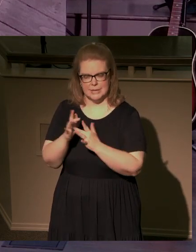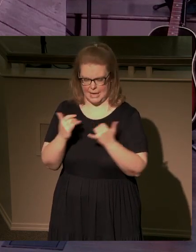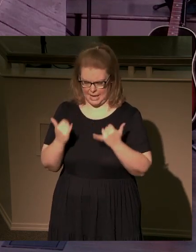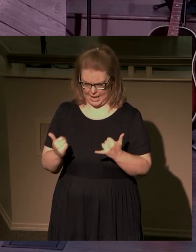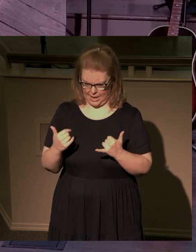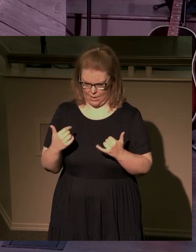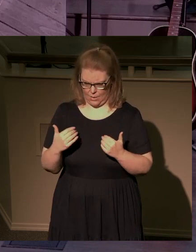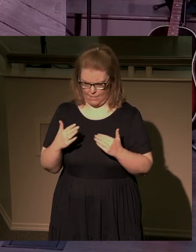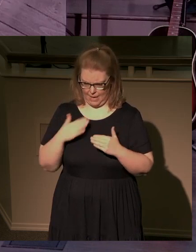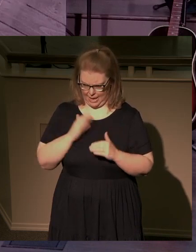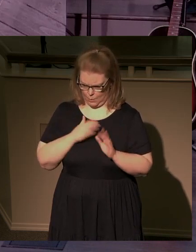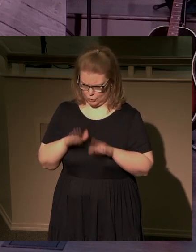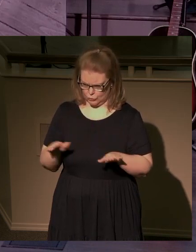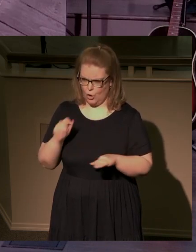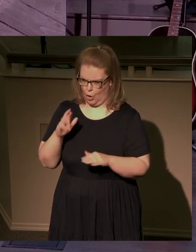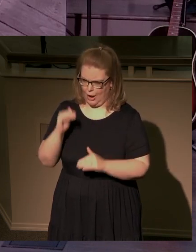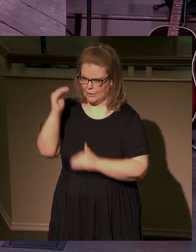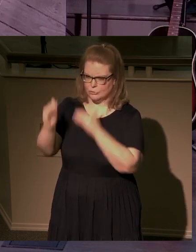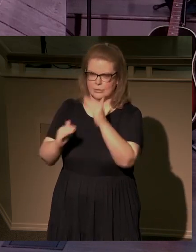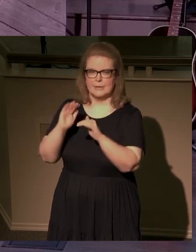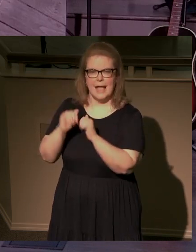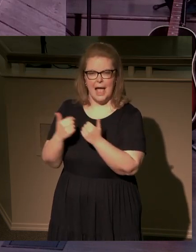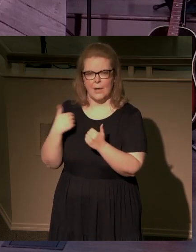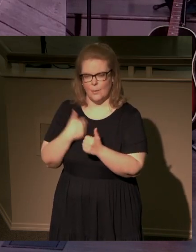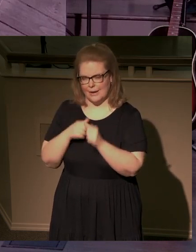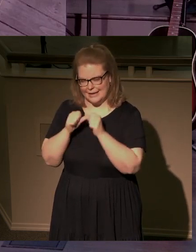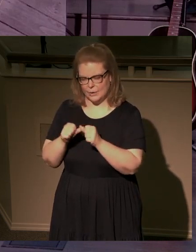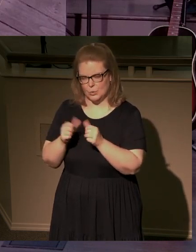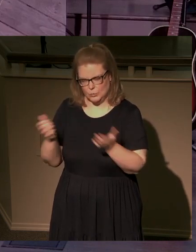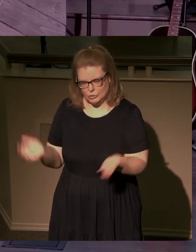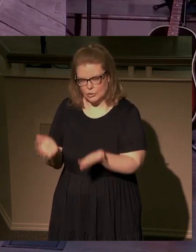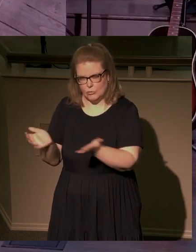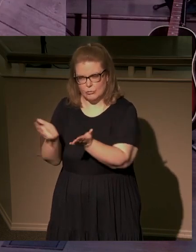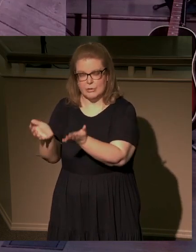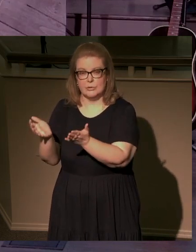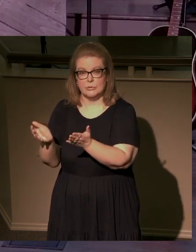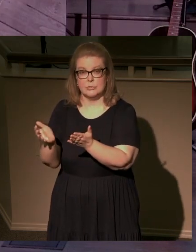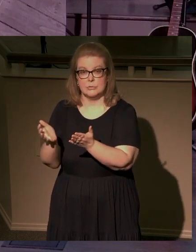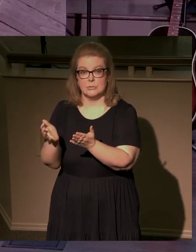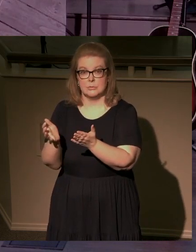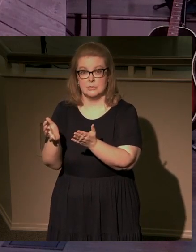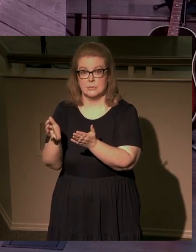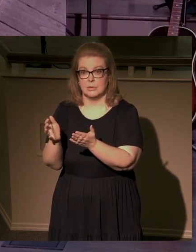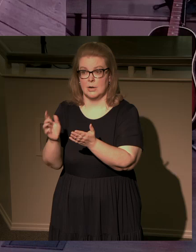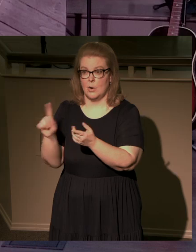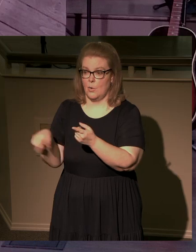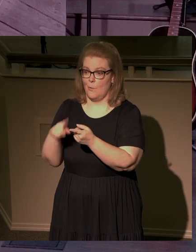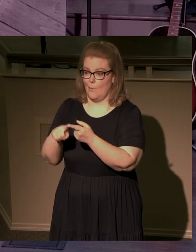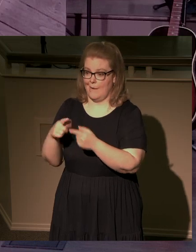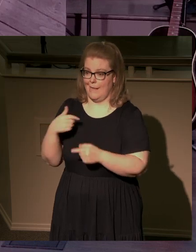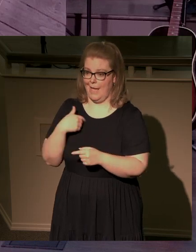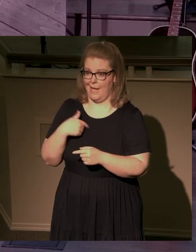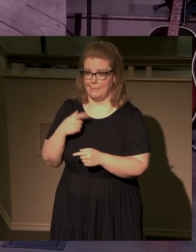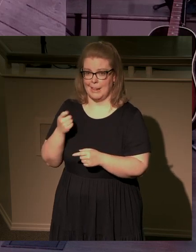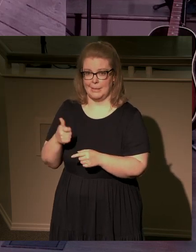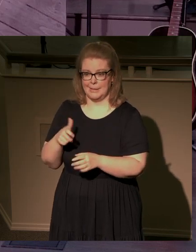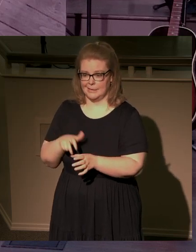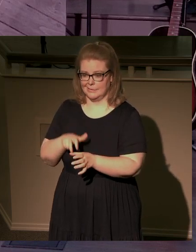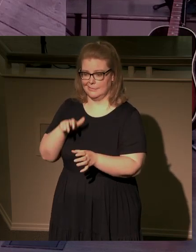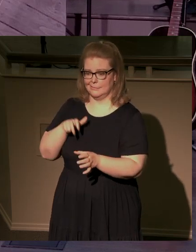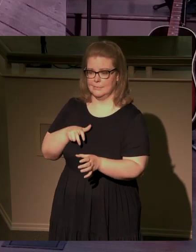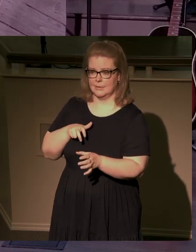do I continue to spur on their following of Christ when I'm in mission control rather than on the rocket with